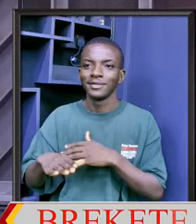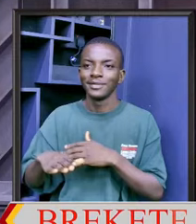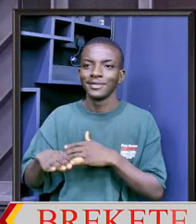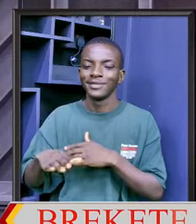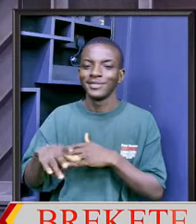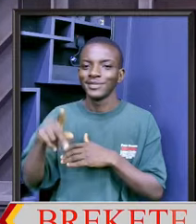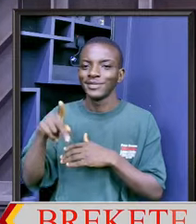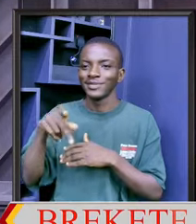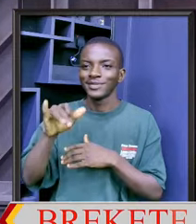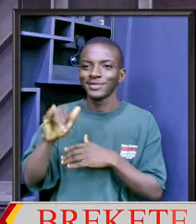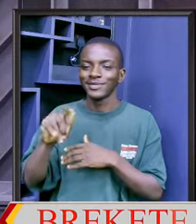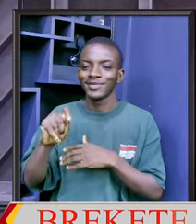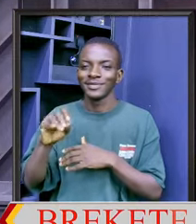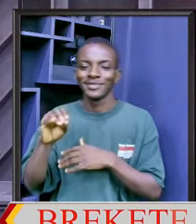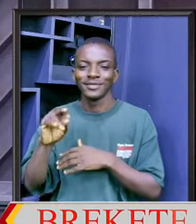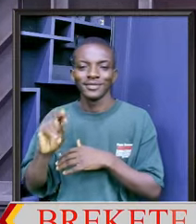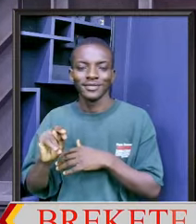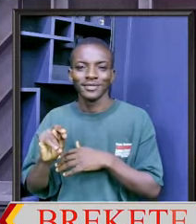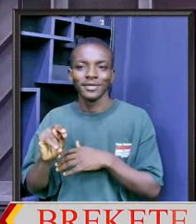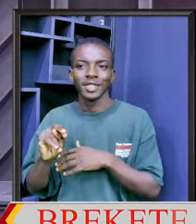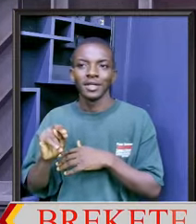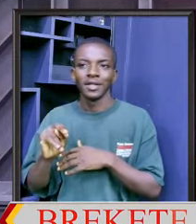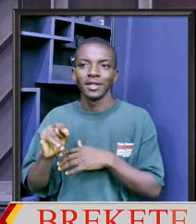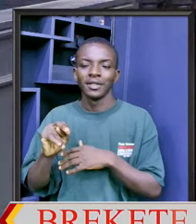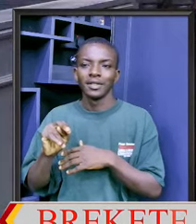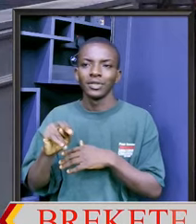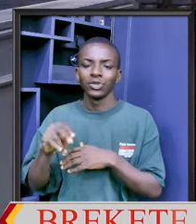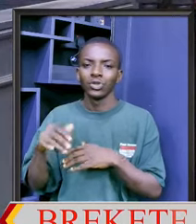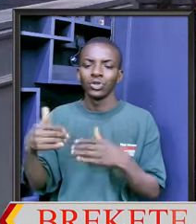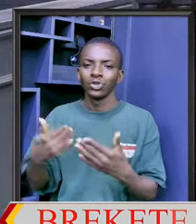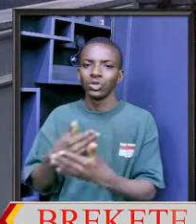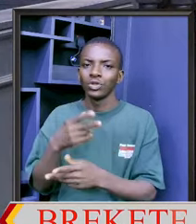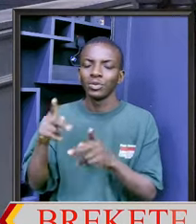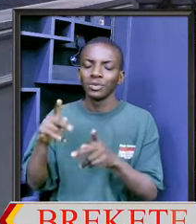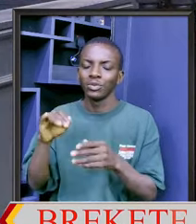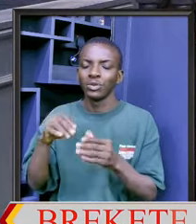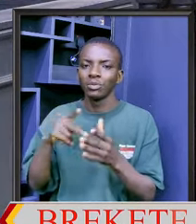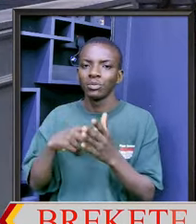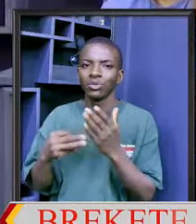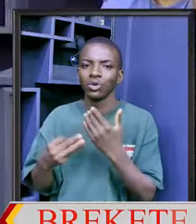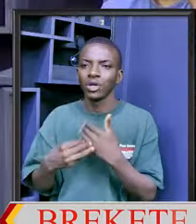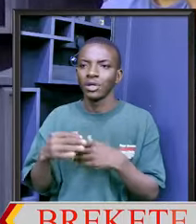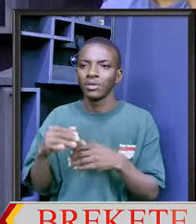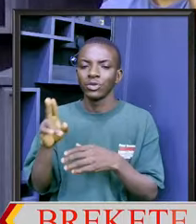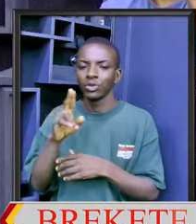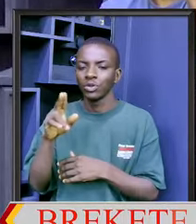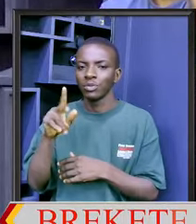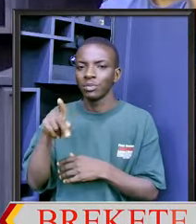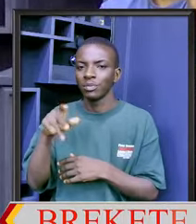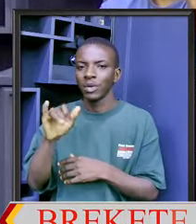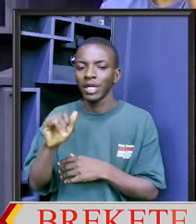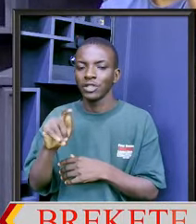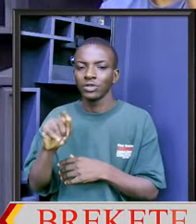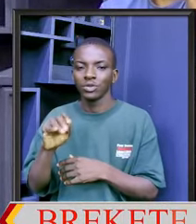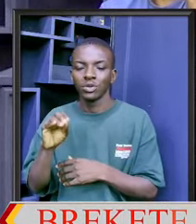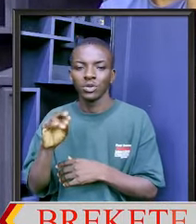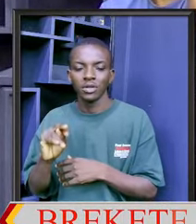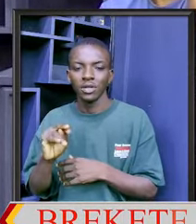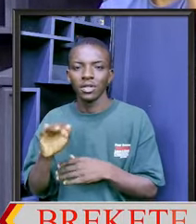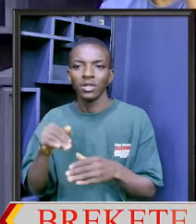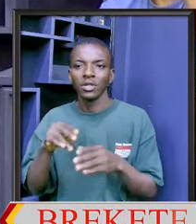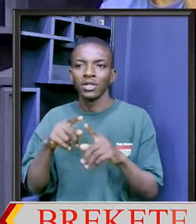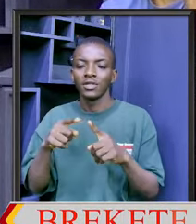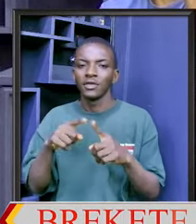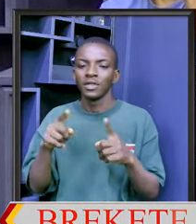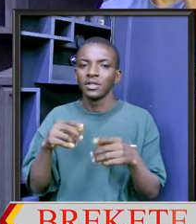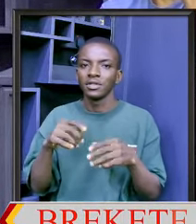like now Cobra. Python. Okay. Now, Python, Modern Present. Yes, we introduce people to programming using Python. So they go fit create different kind